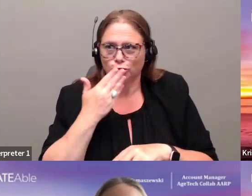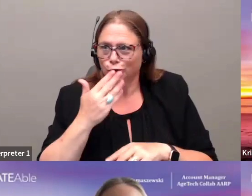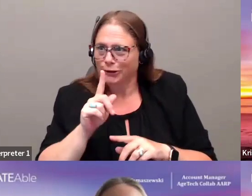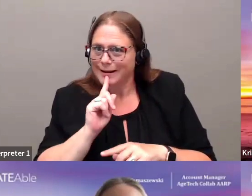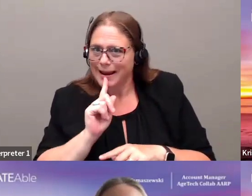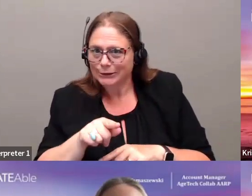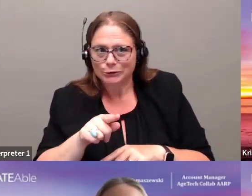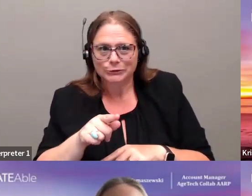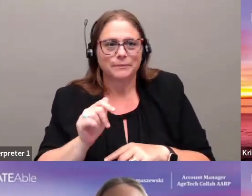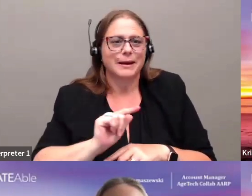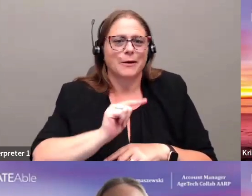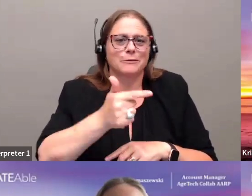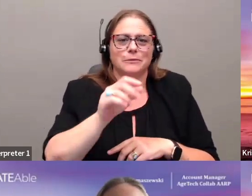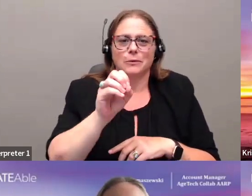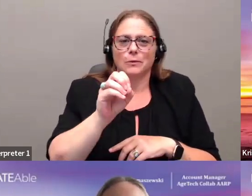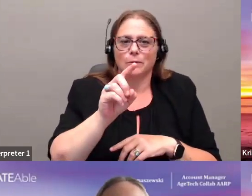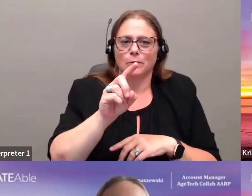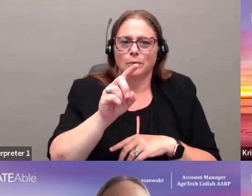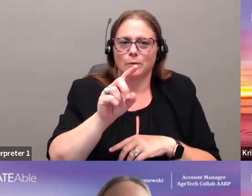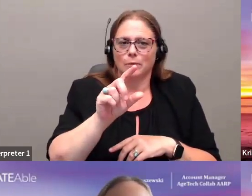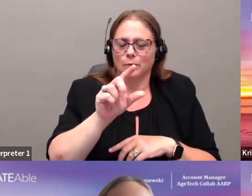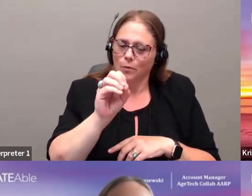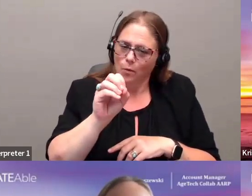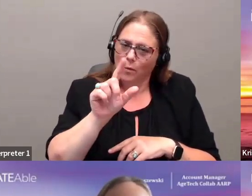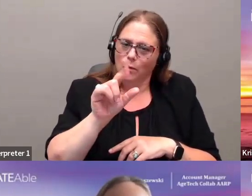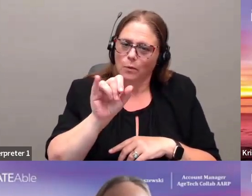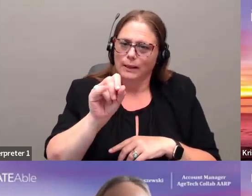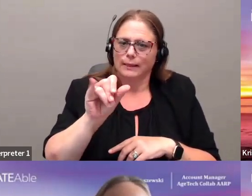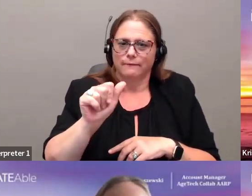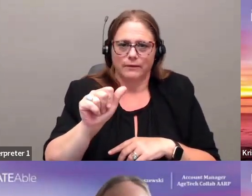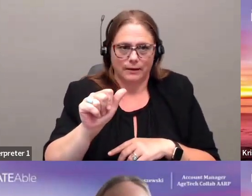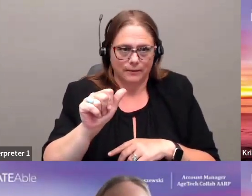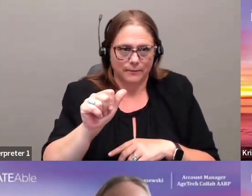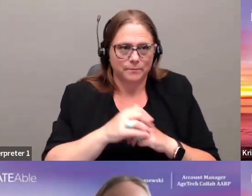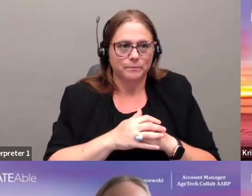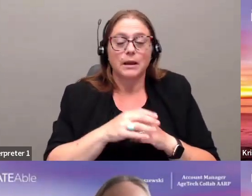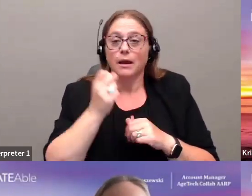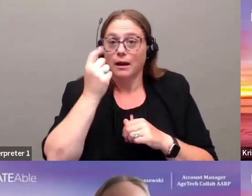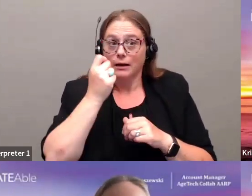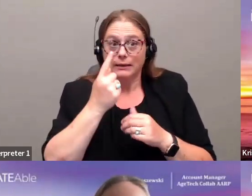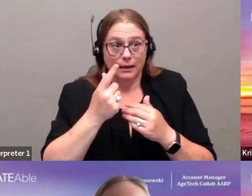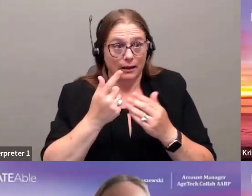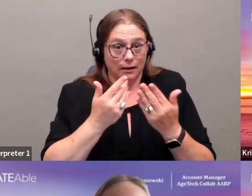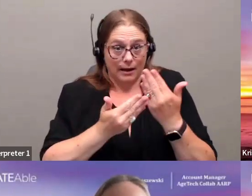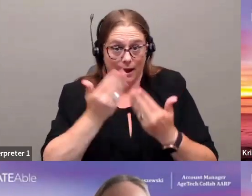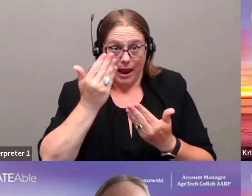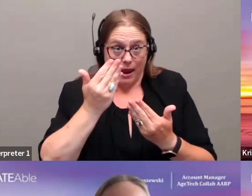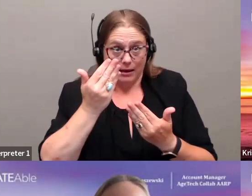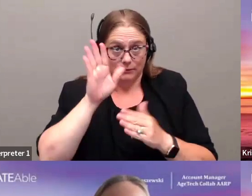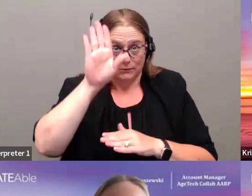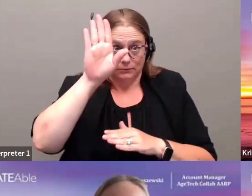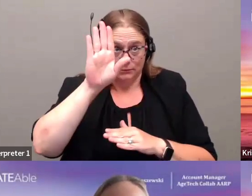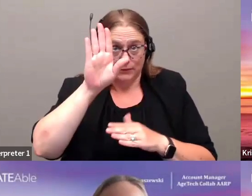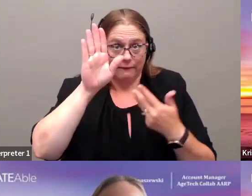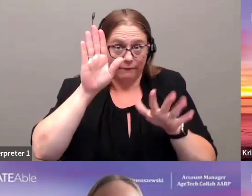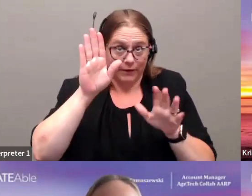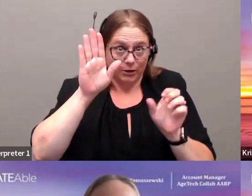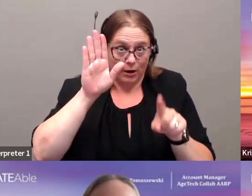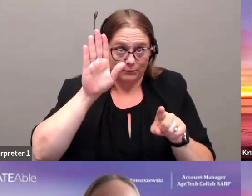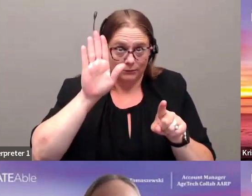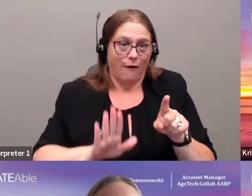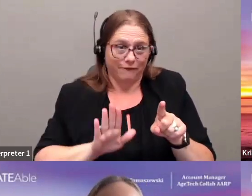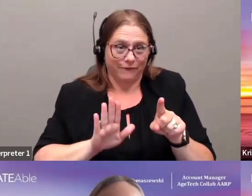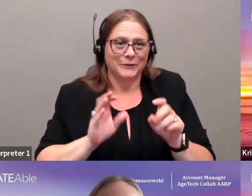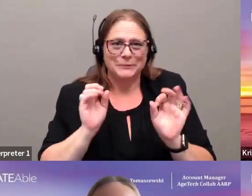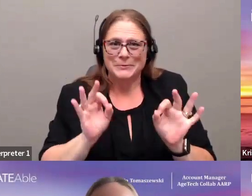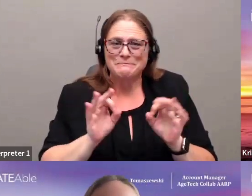question goes to Olivia. Please remember to lower your hand after you're finished speaking so I can keep the order going. Hi,